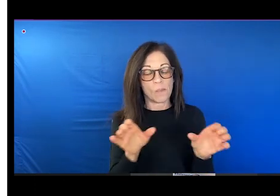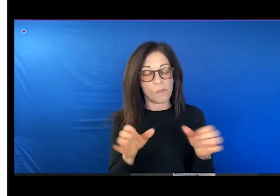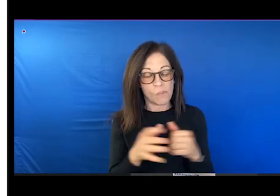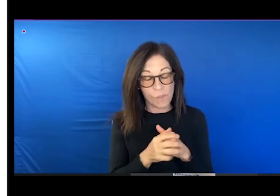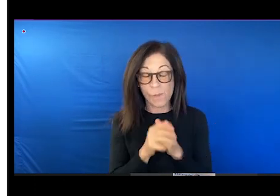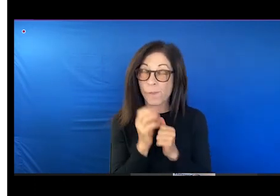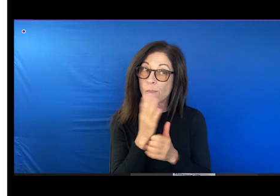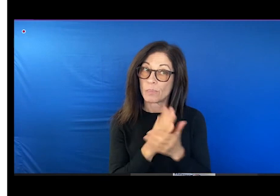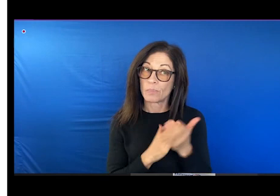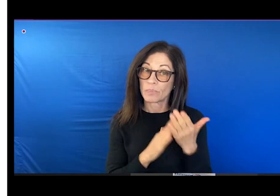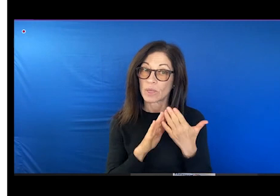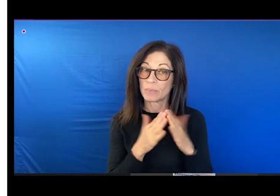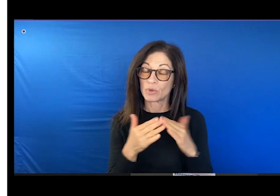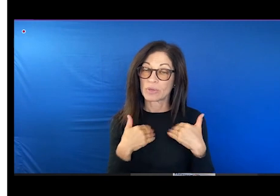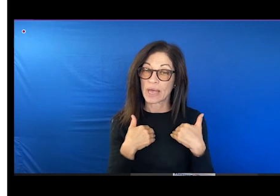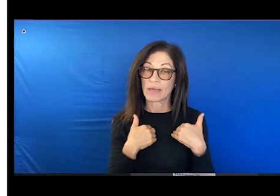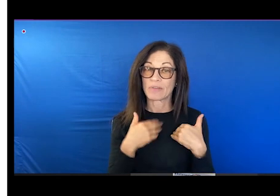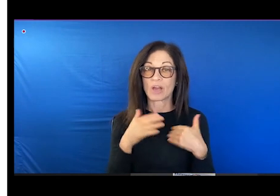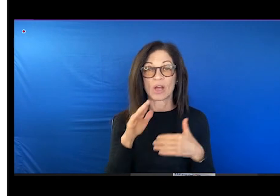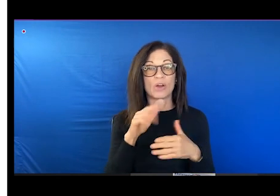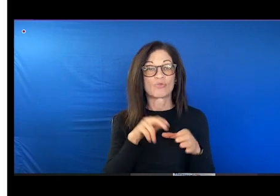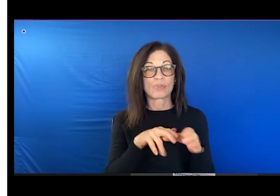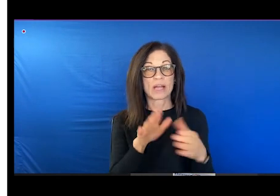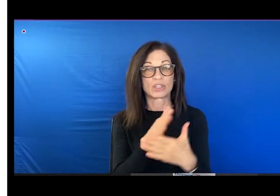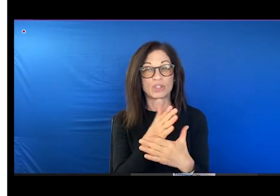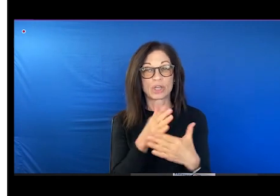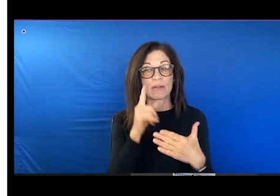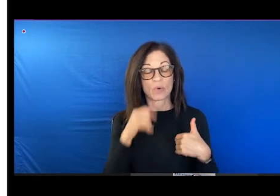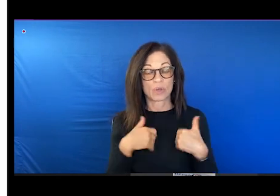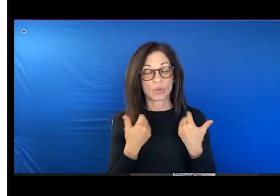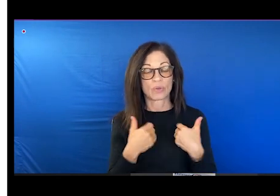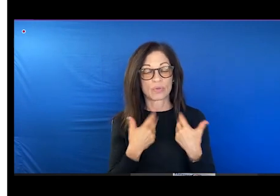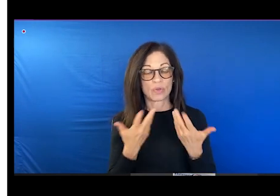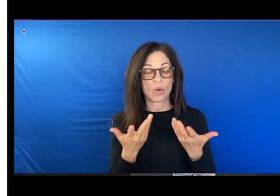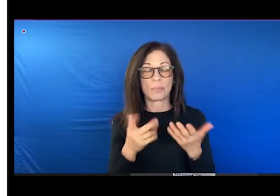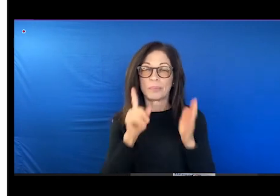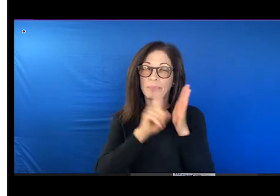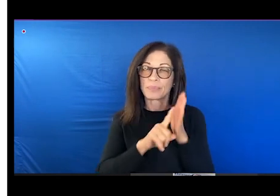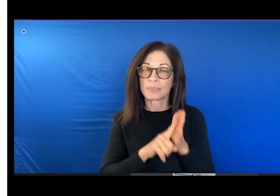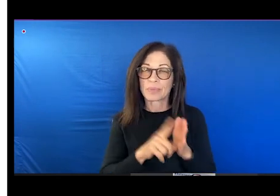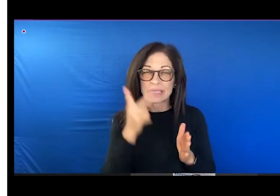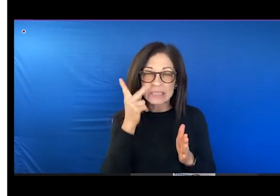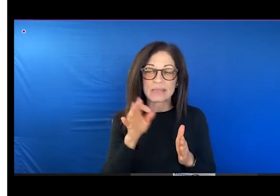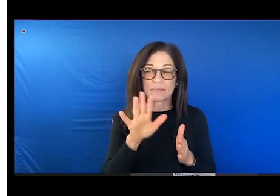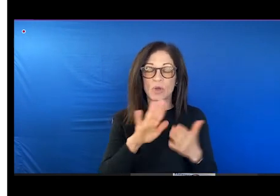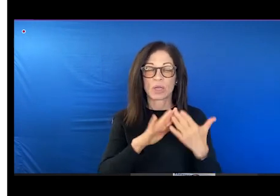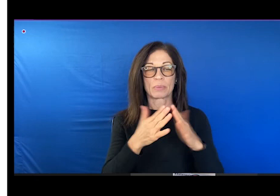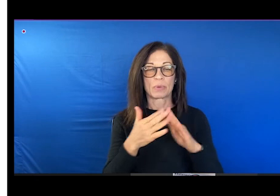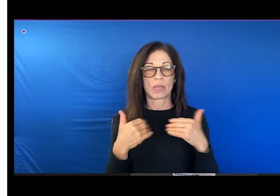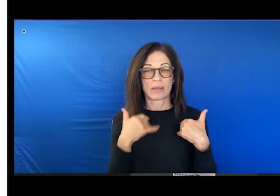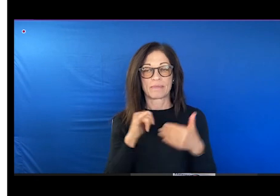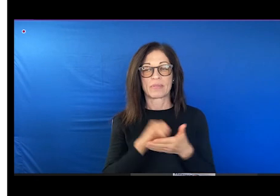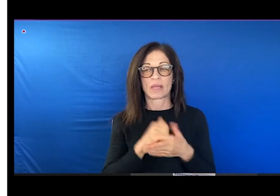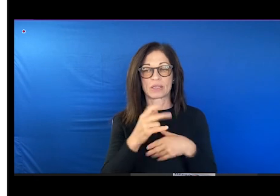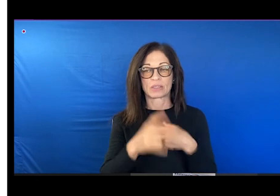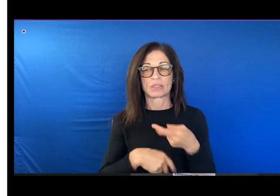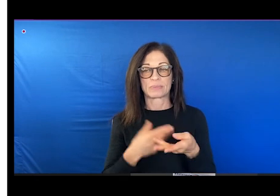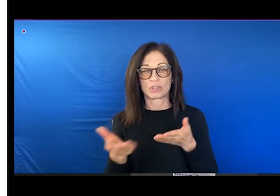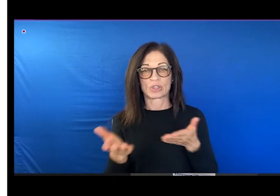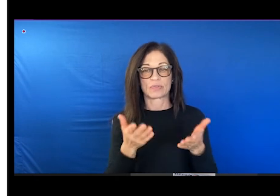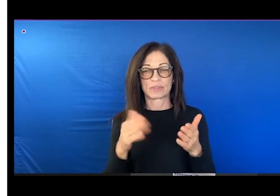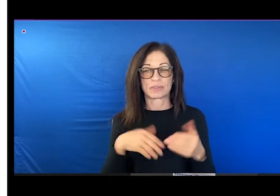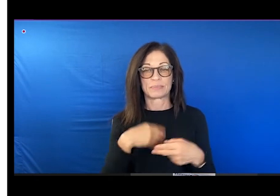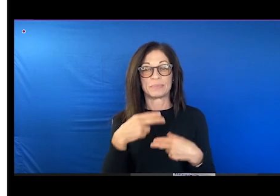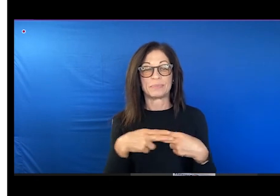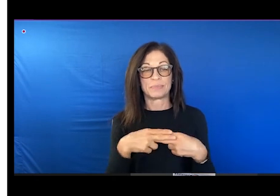school activities. And so some communities have rideshare for youth. So explore whether your community does have such